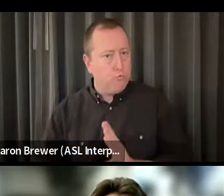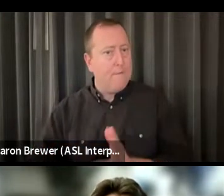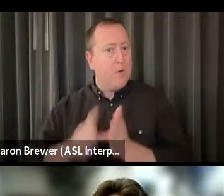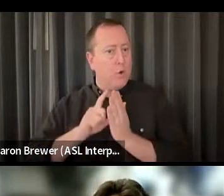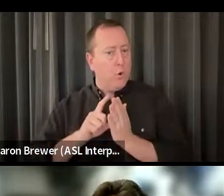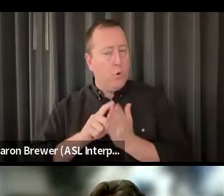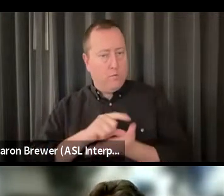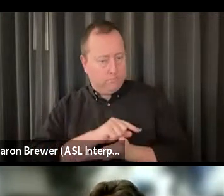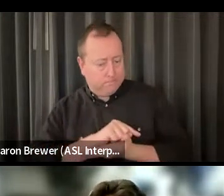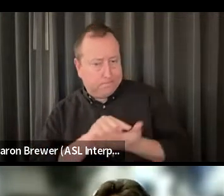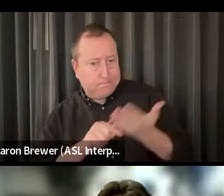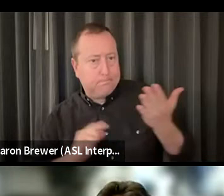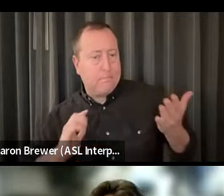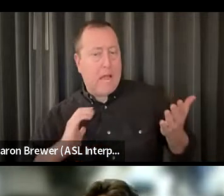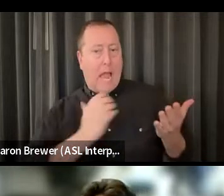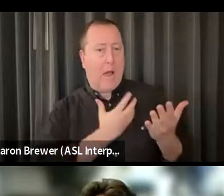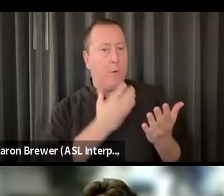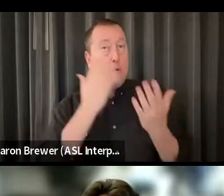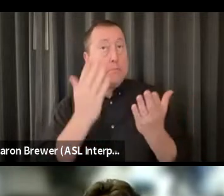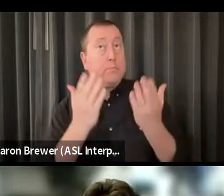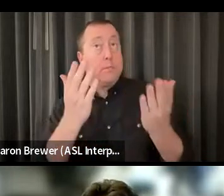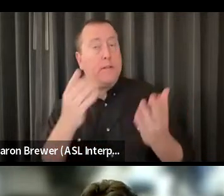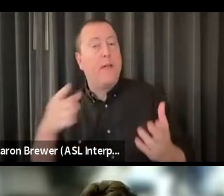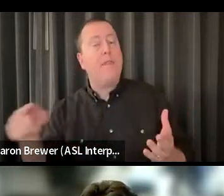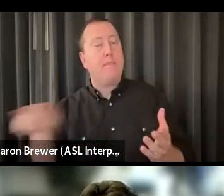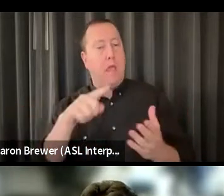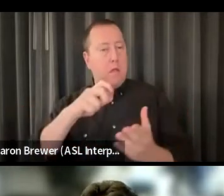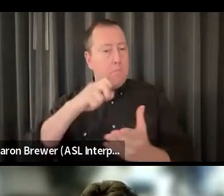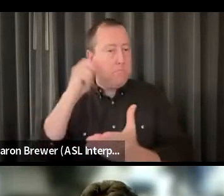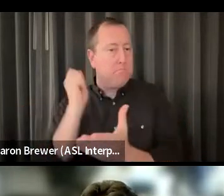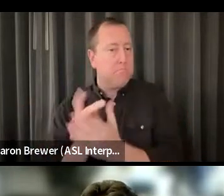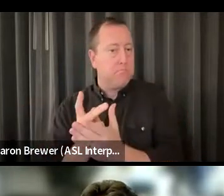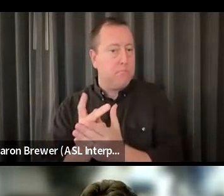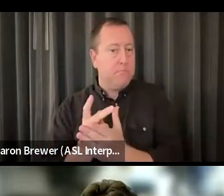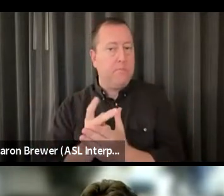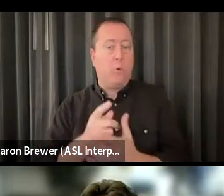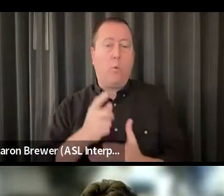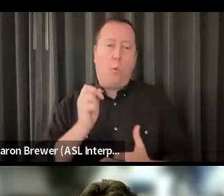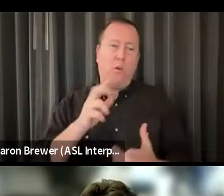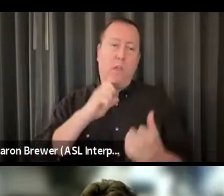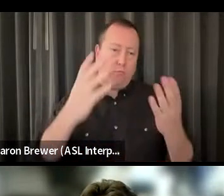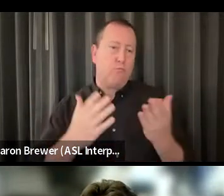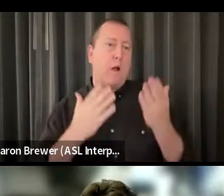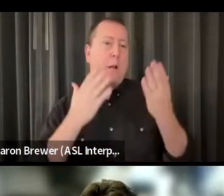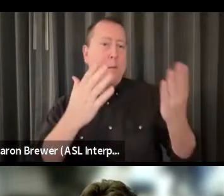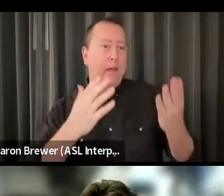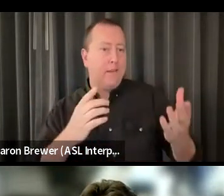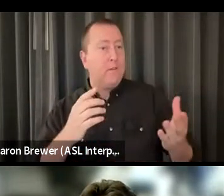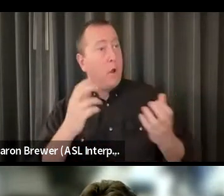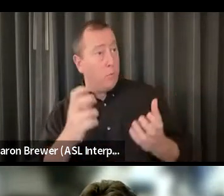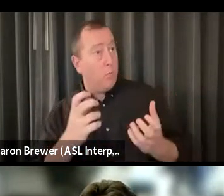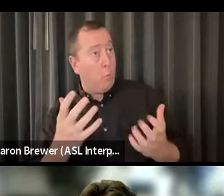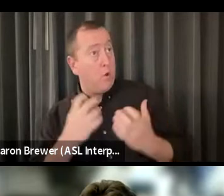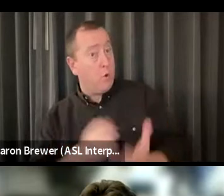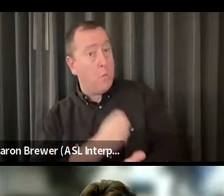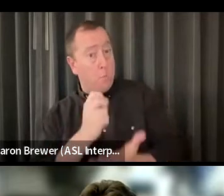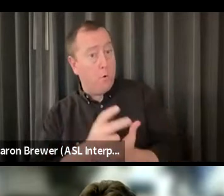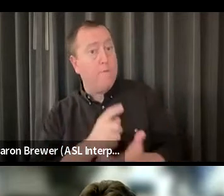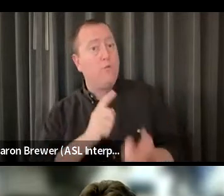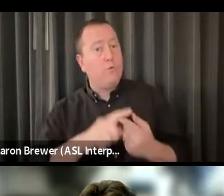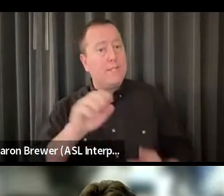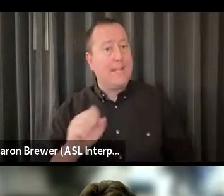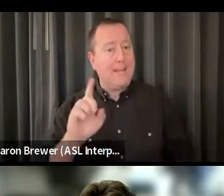recommend approval of projects to the San Diego Unified School District Board of Education. As